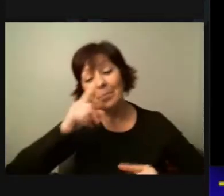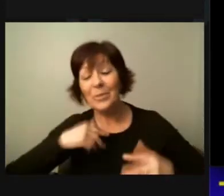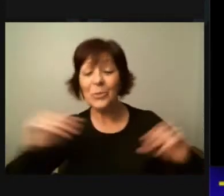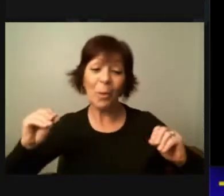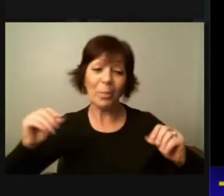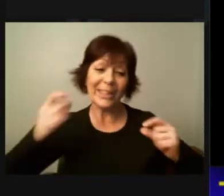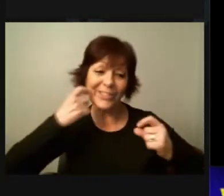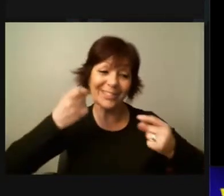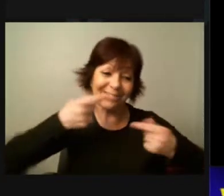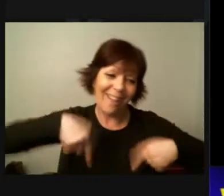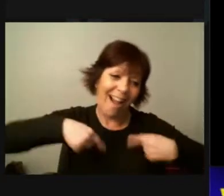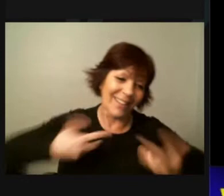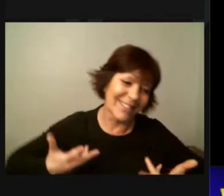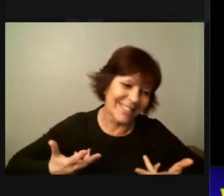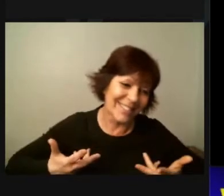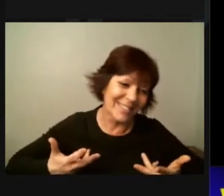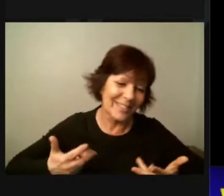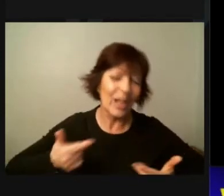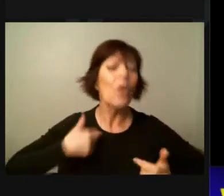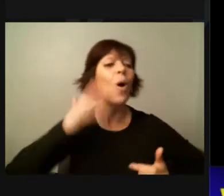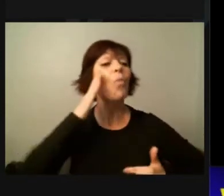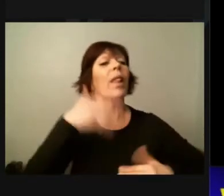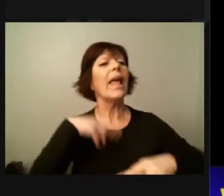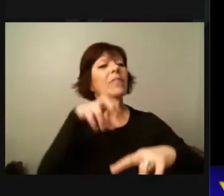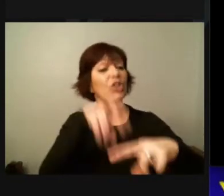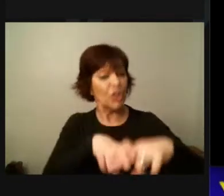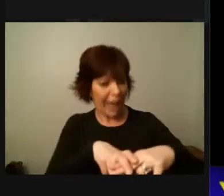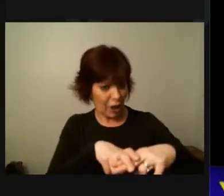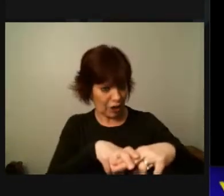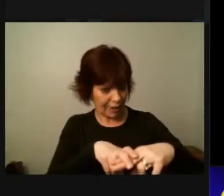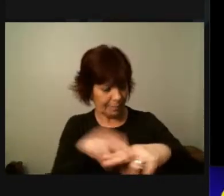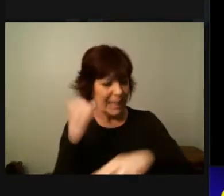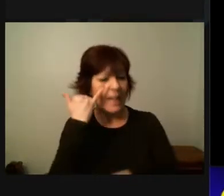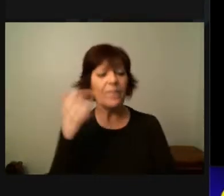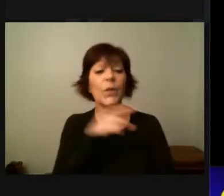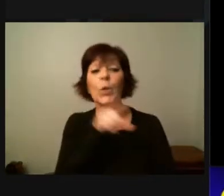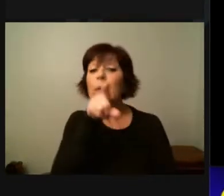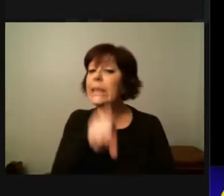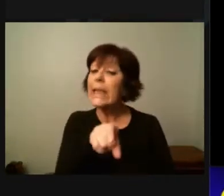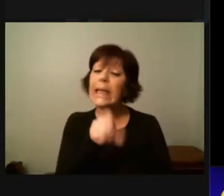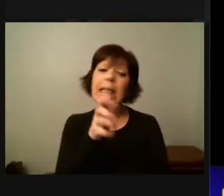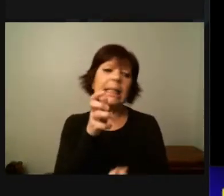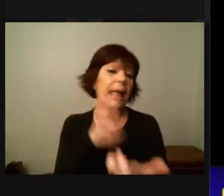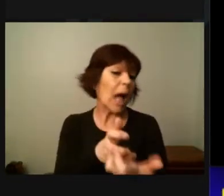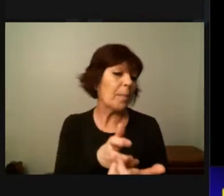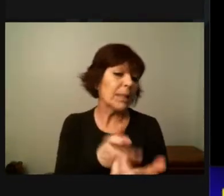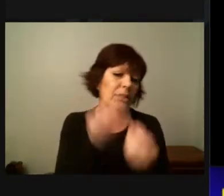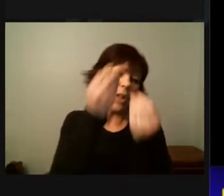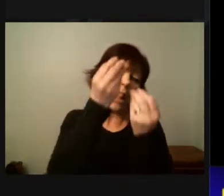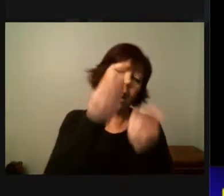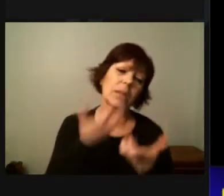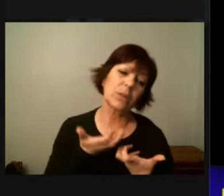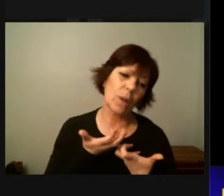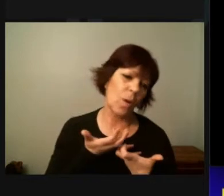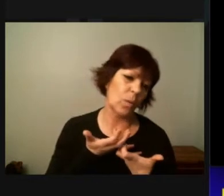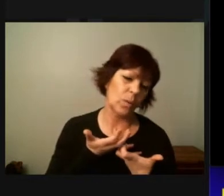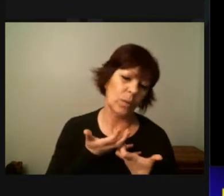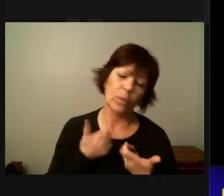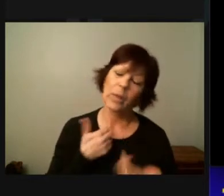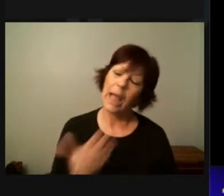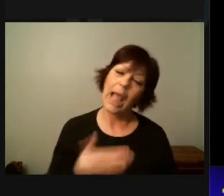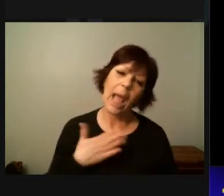we will have chairs for people who need them. Again, if you need an accommodation, please let us know. We'll be happy to help